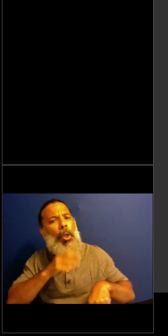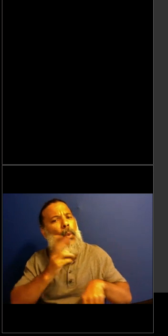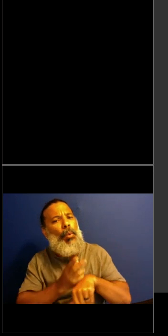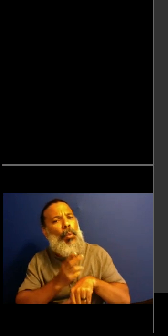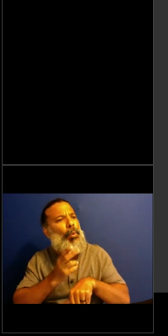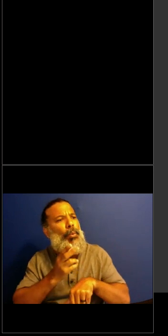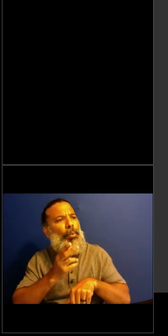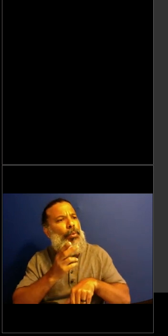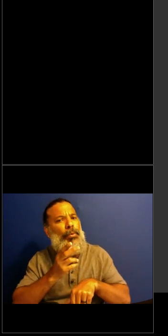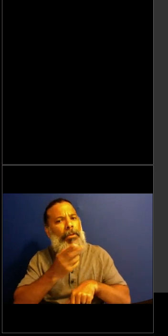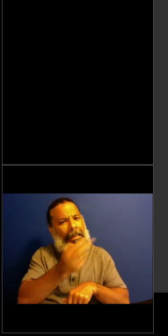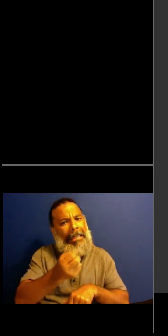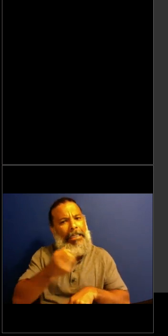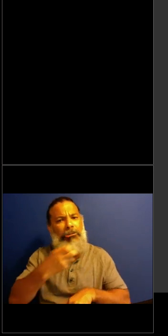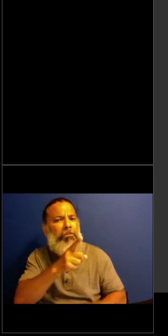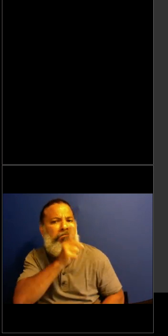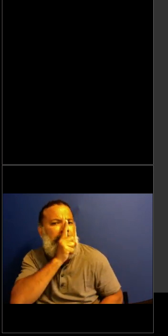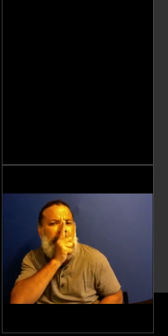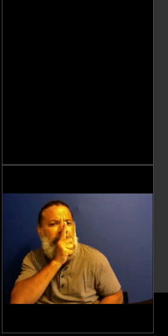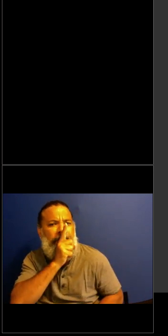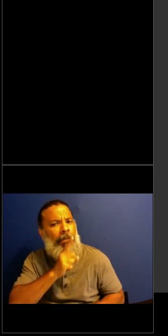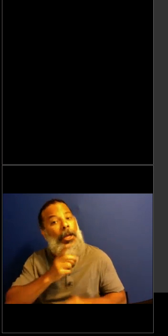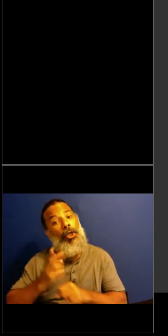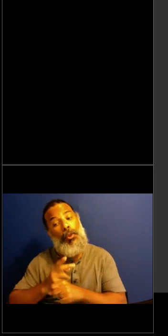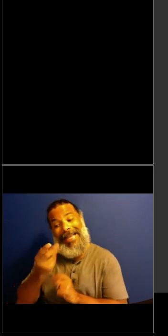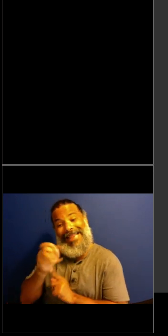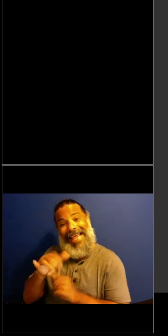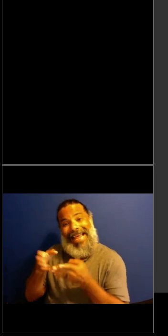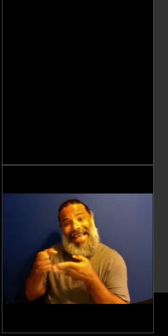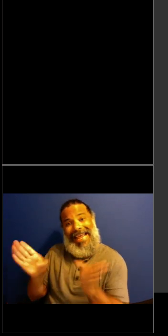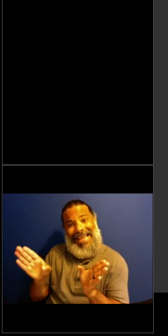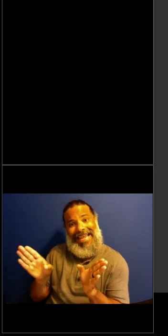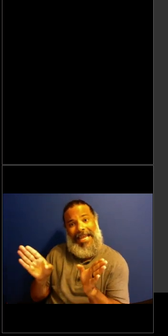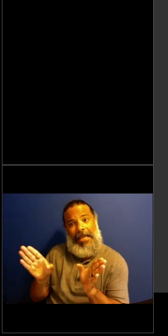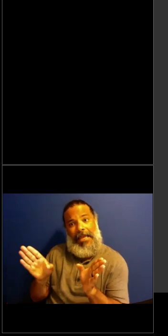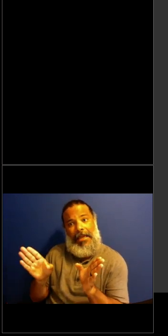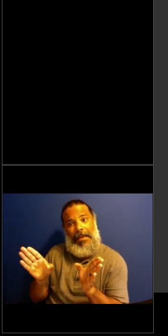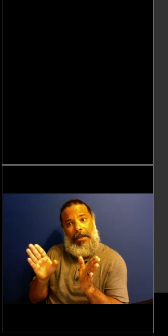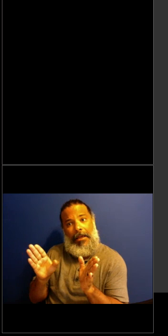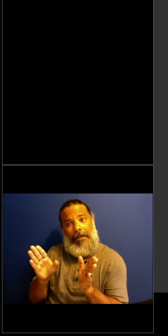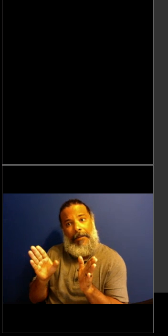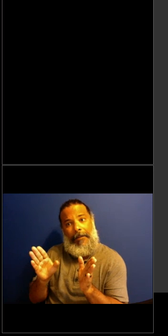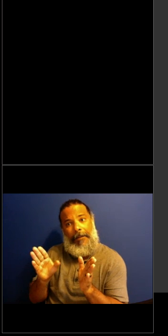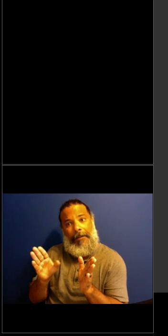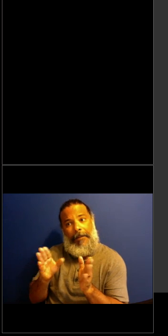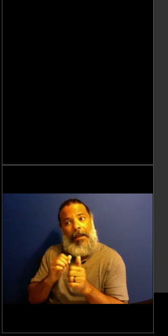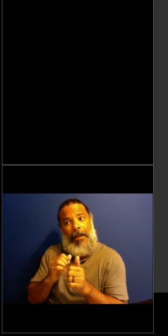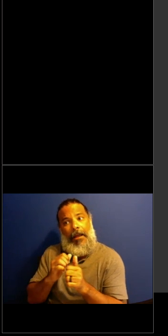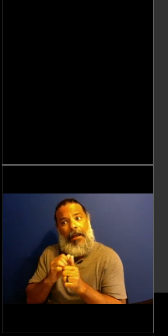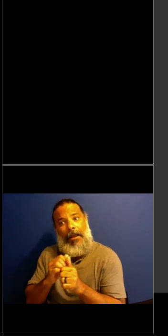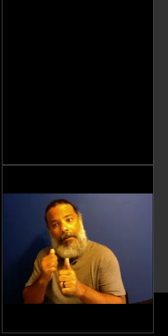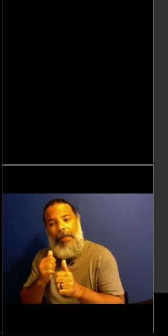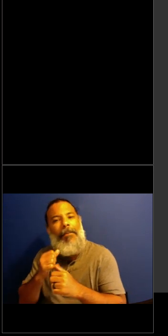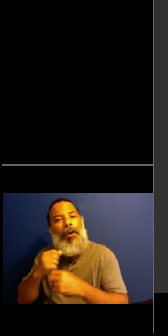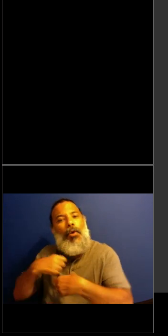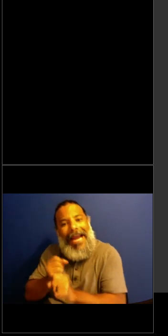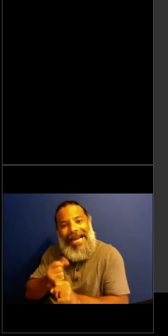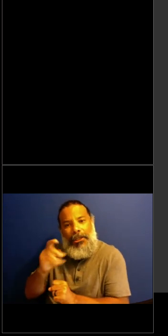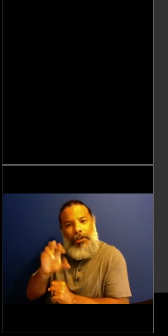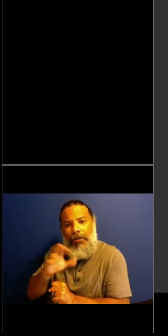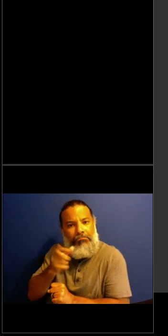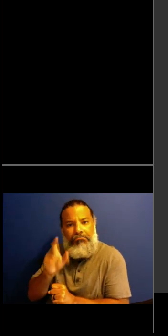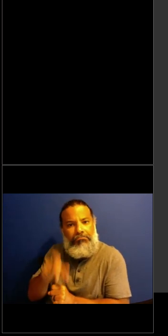unnecessarily gendering people or using singular they as a means to avoid doing gender to someone through pronouns